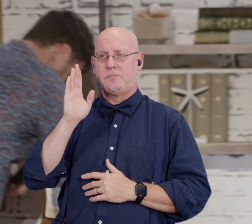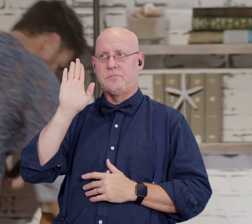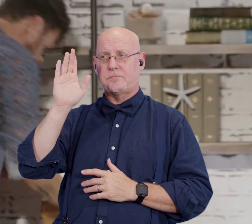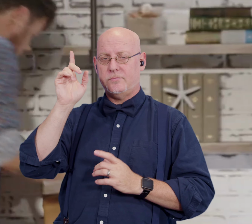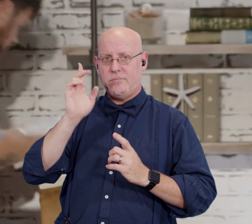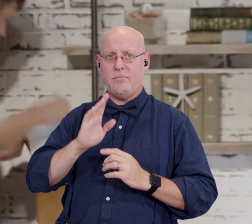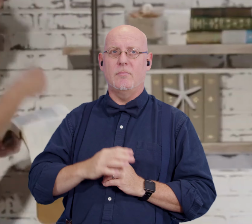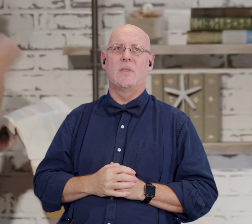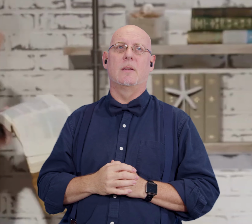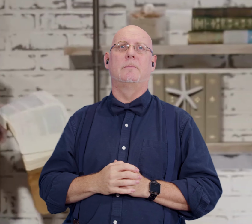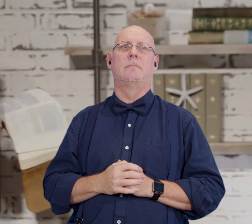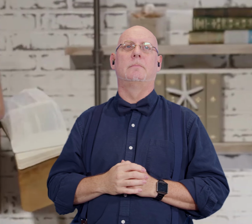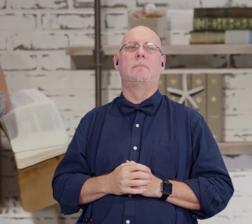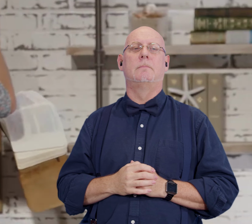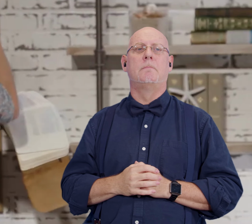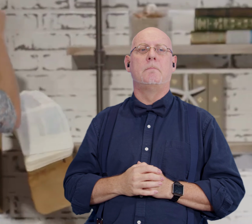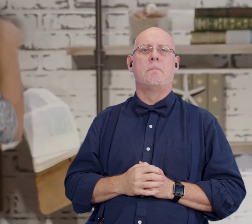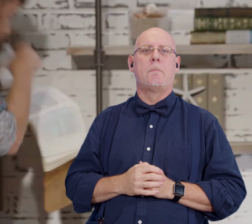their God,